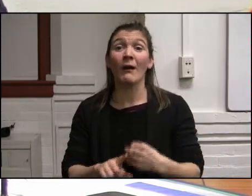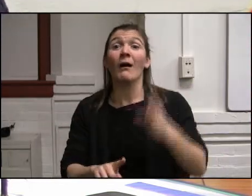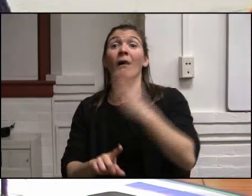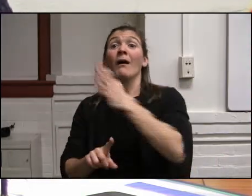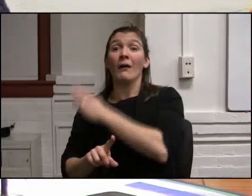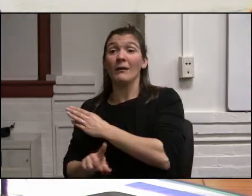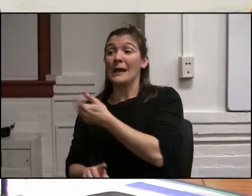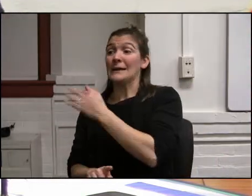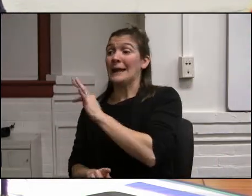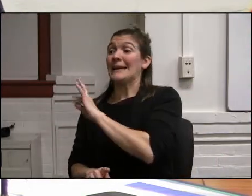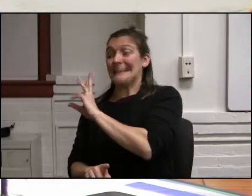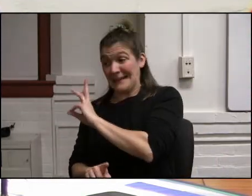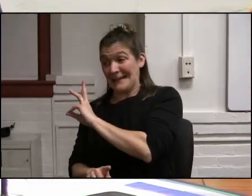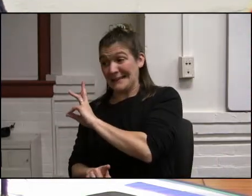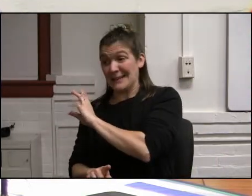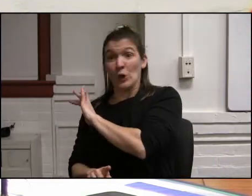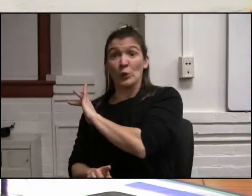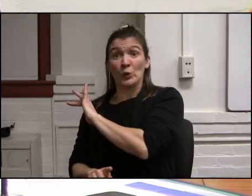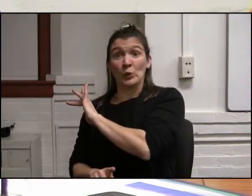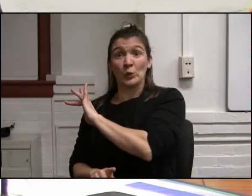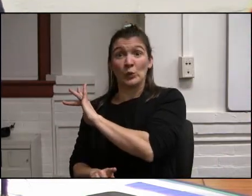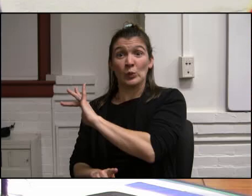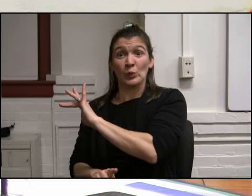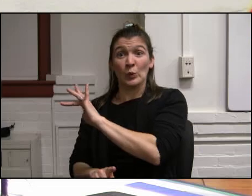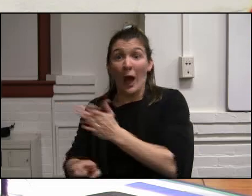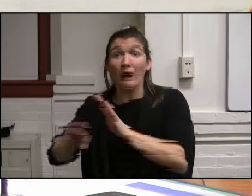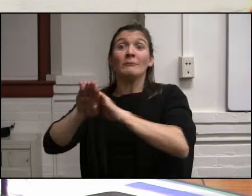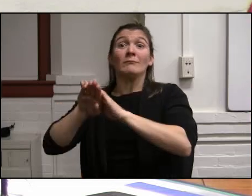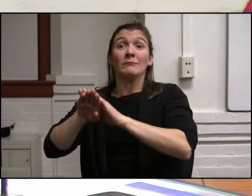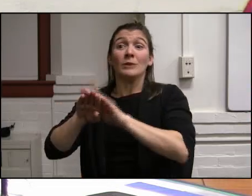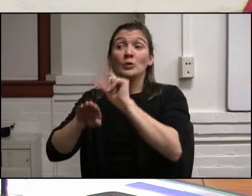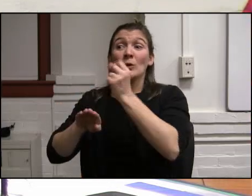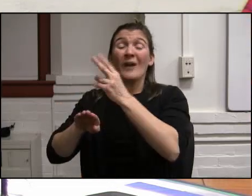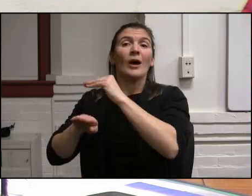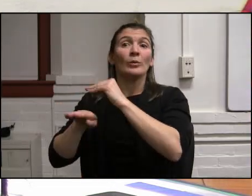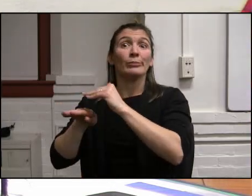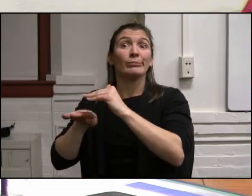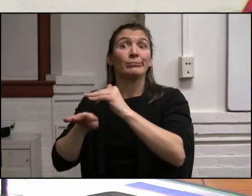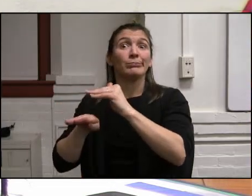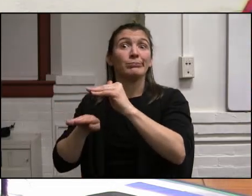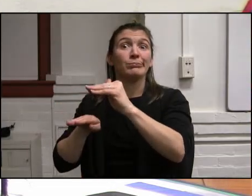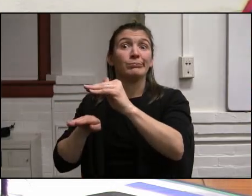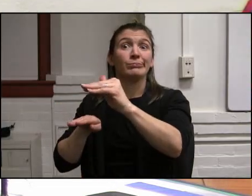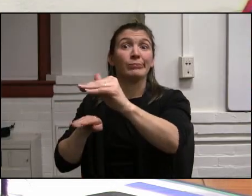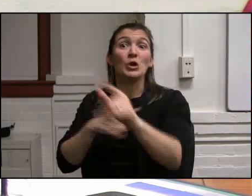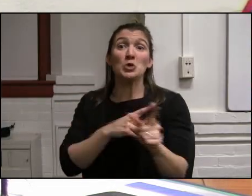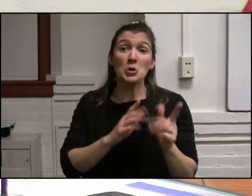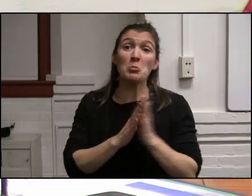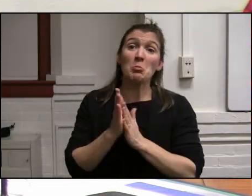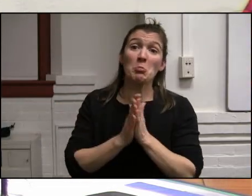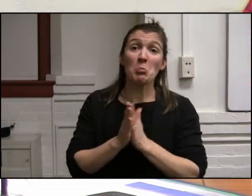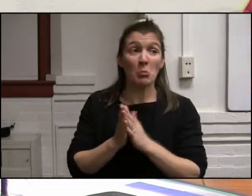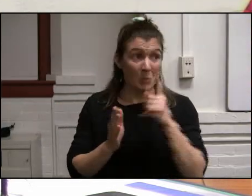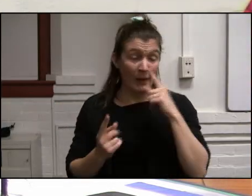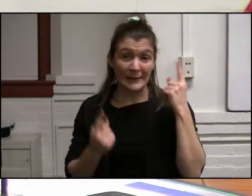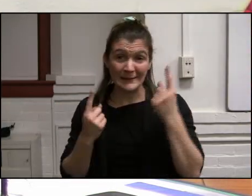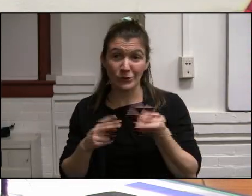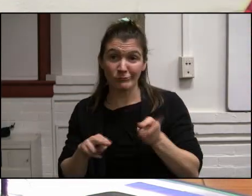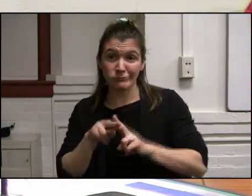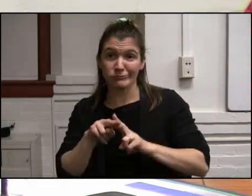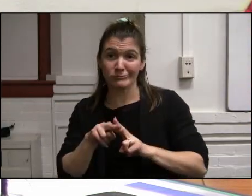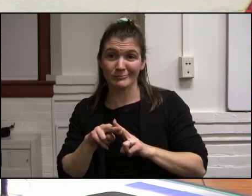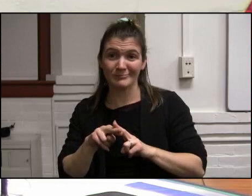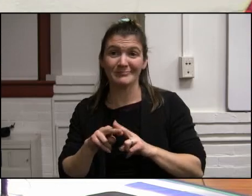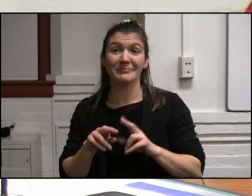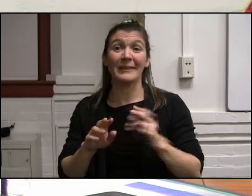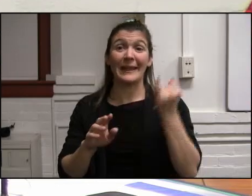was 1996. So this has been very static over time, and you showed some interest in considering that. If you